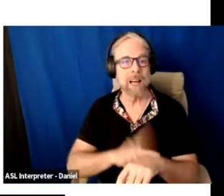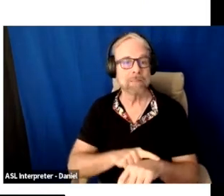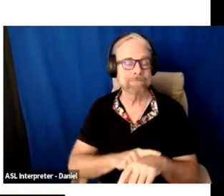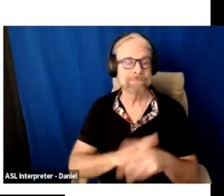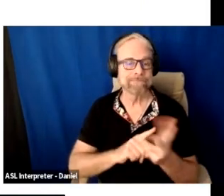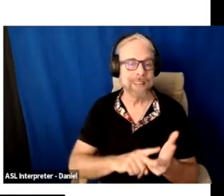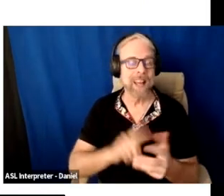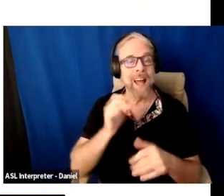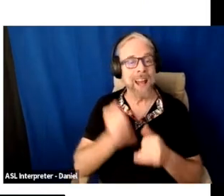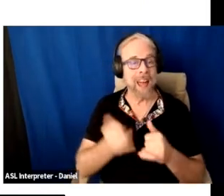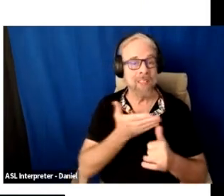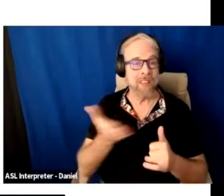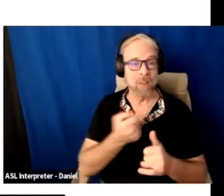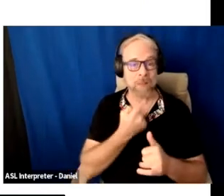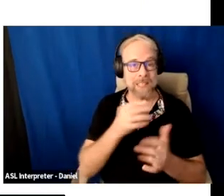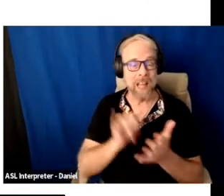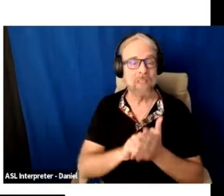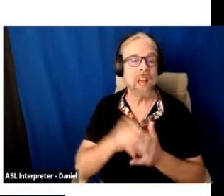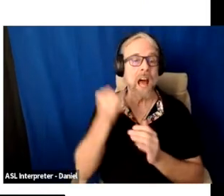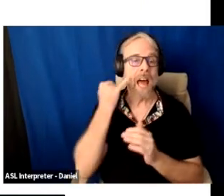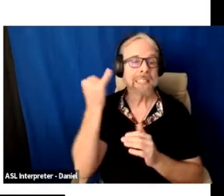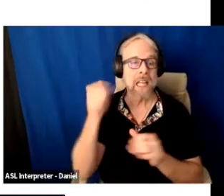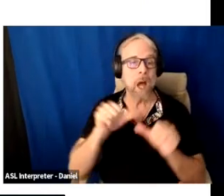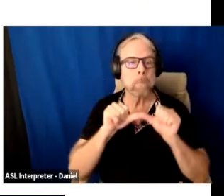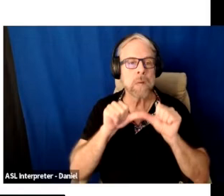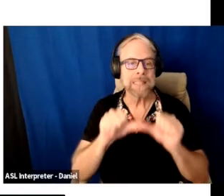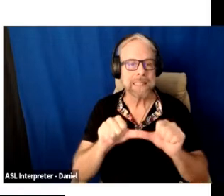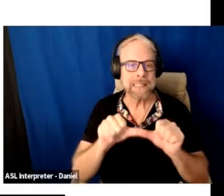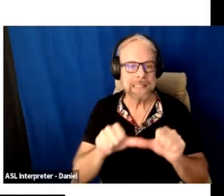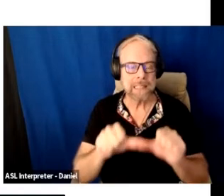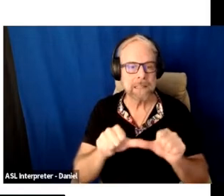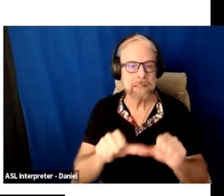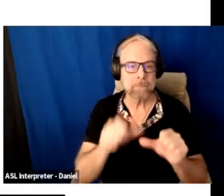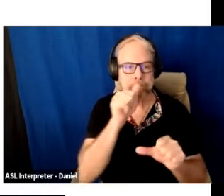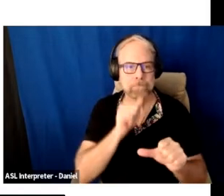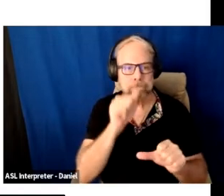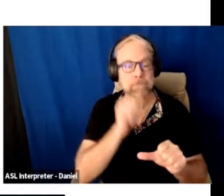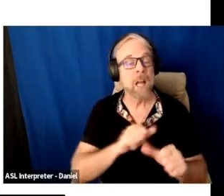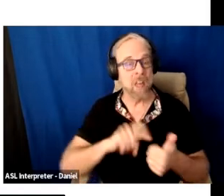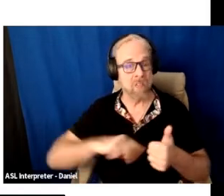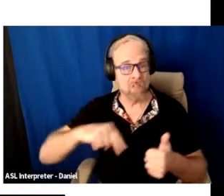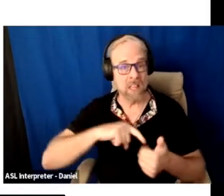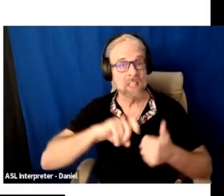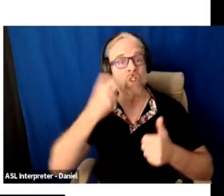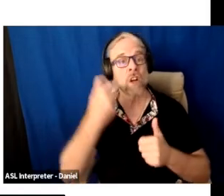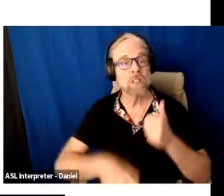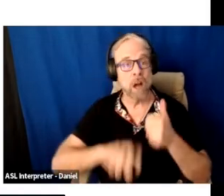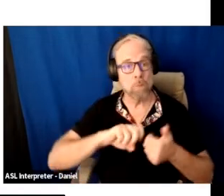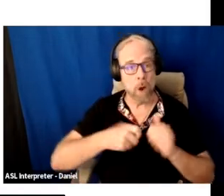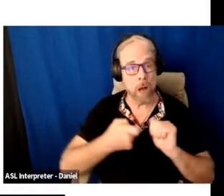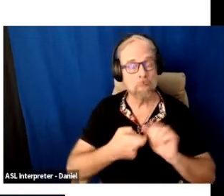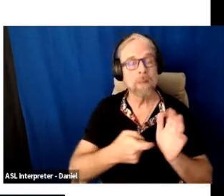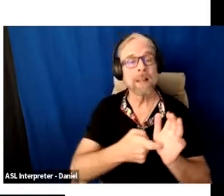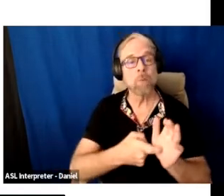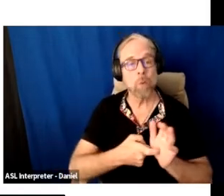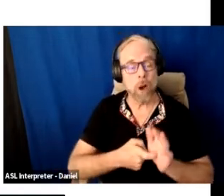is this idea of persistence, right? These are tough problems and they take time and they take